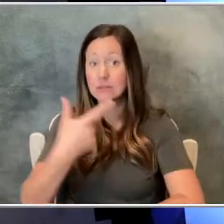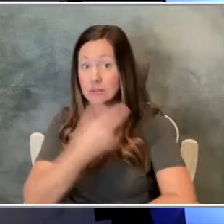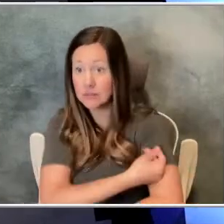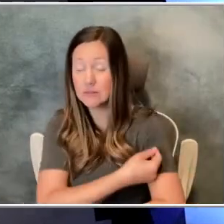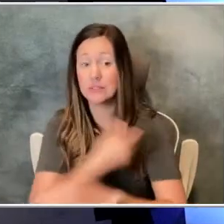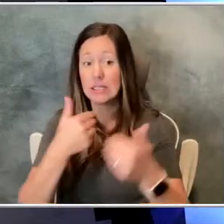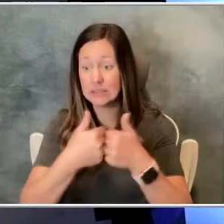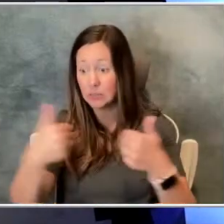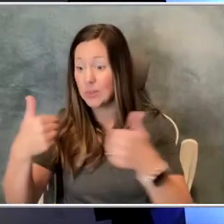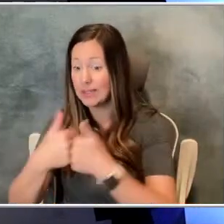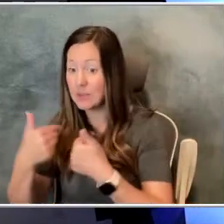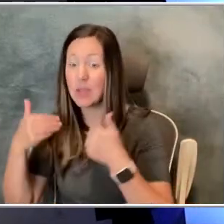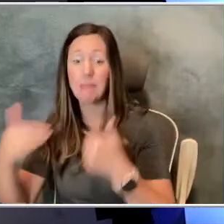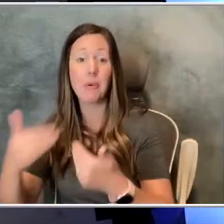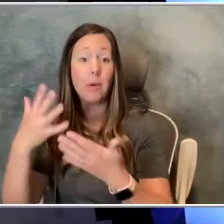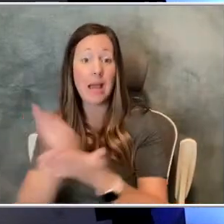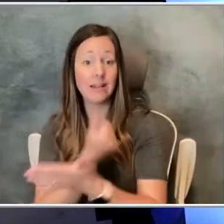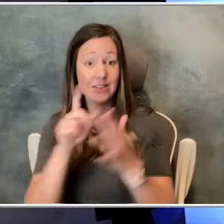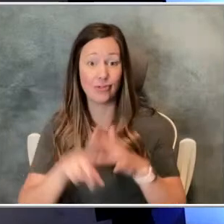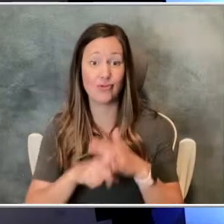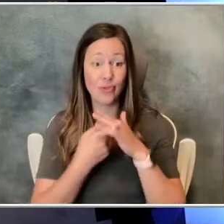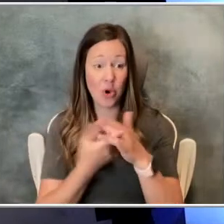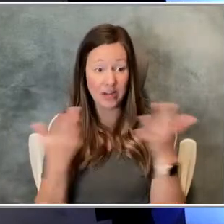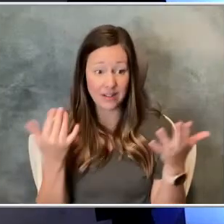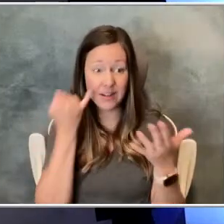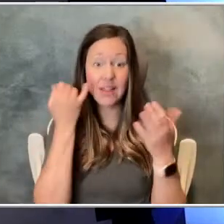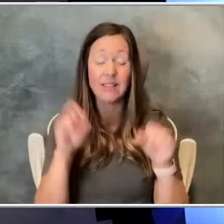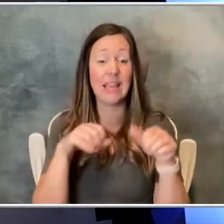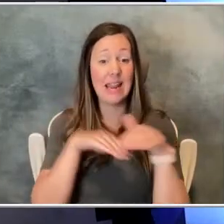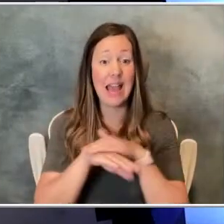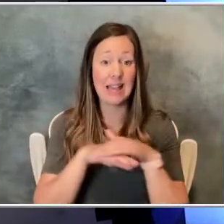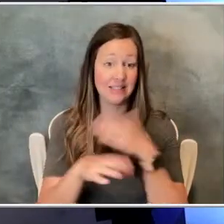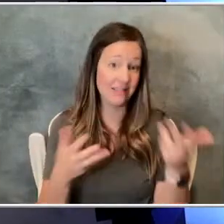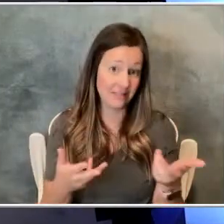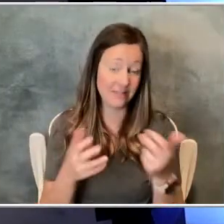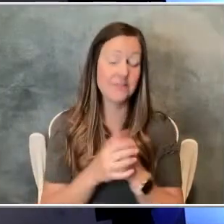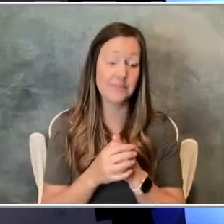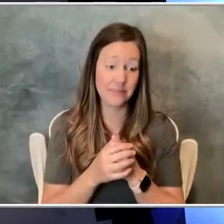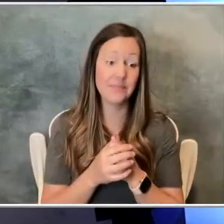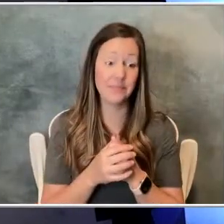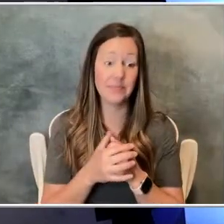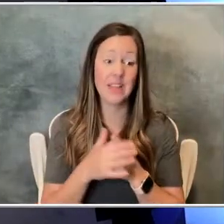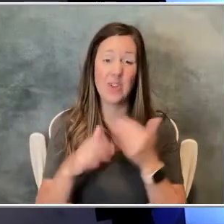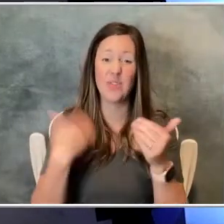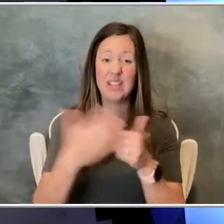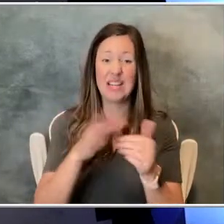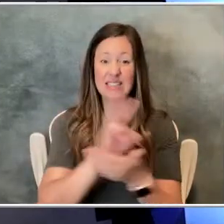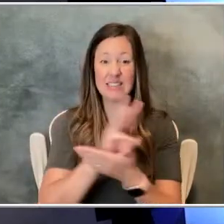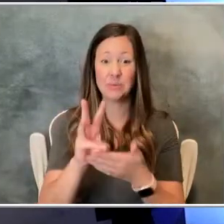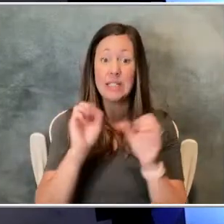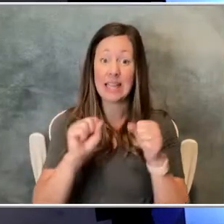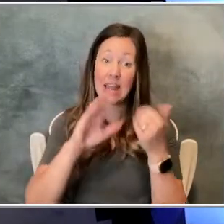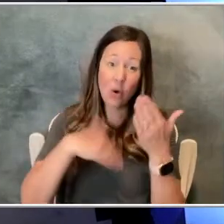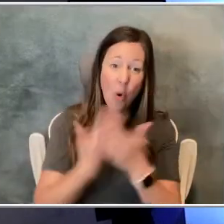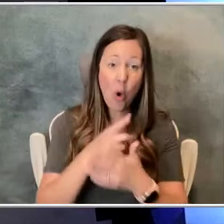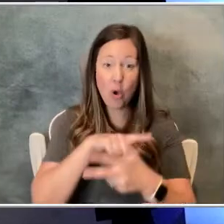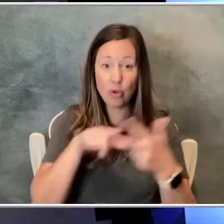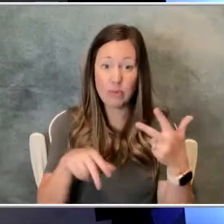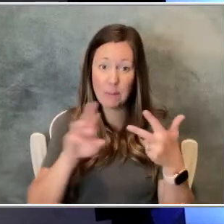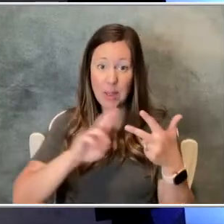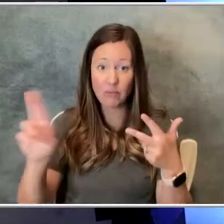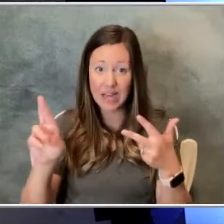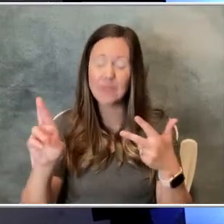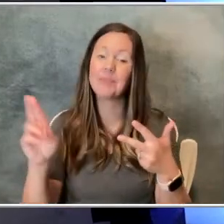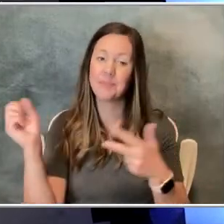go ahead, let's get started. If you can get access, whichever one, let's get started. And over the next 6 weeks, you can get all three and be ready to go. But still, I think,